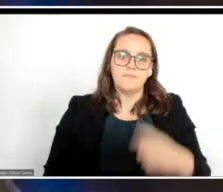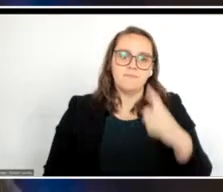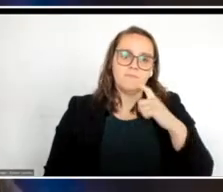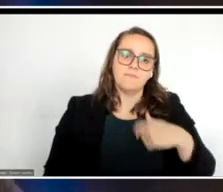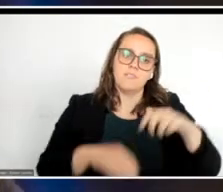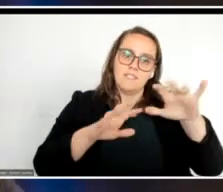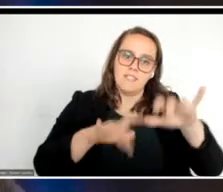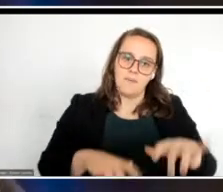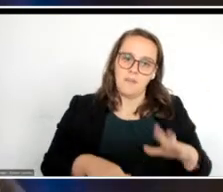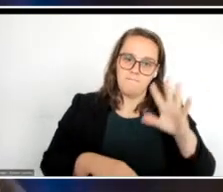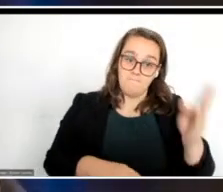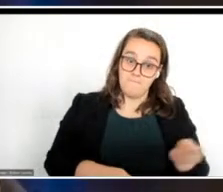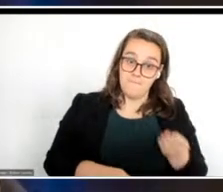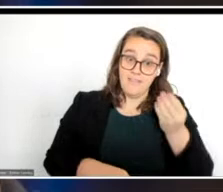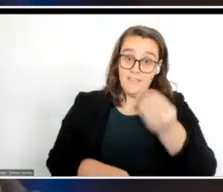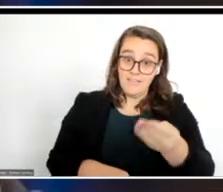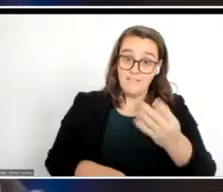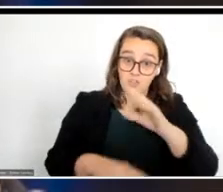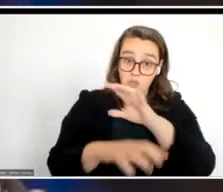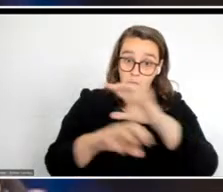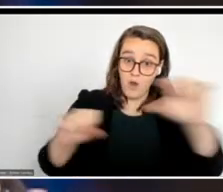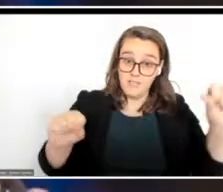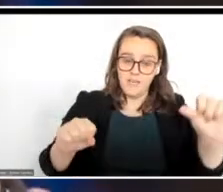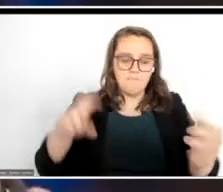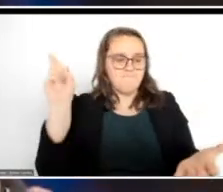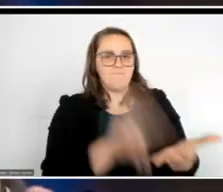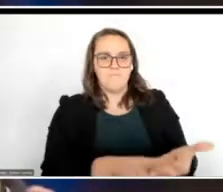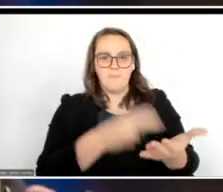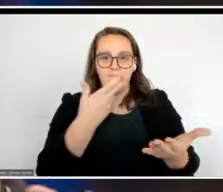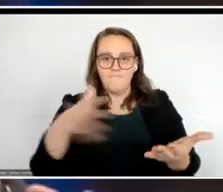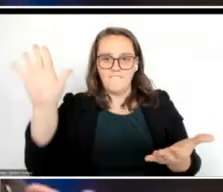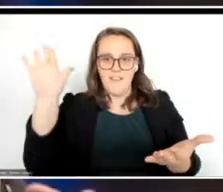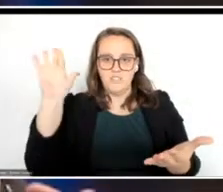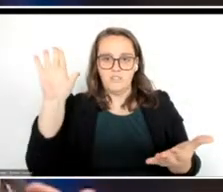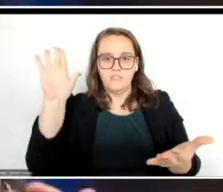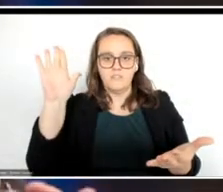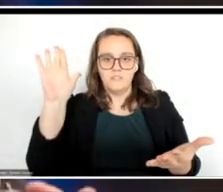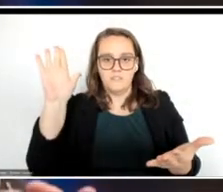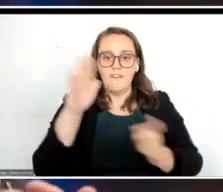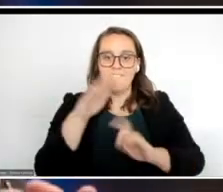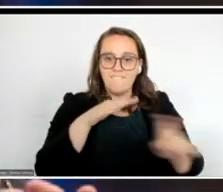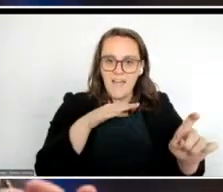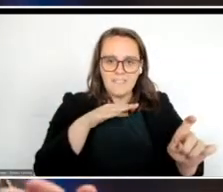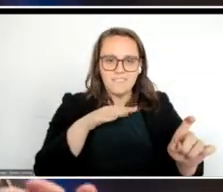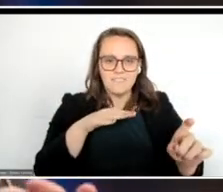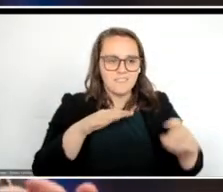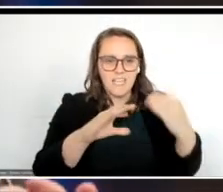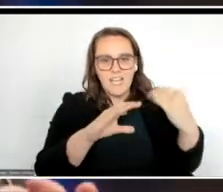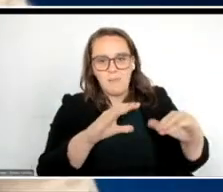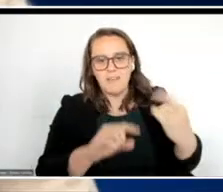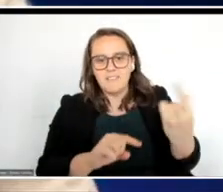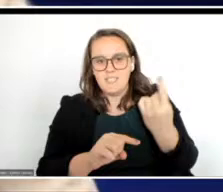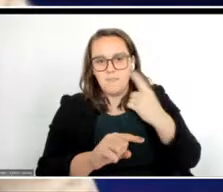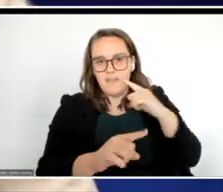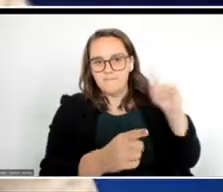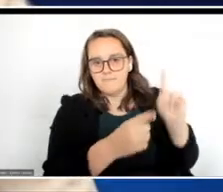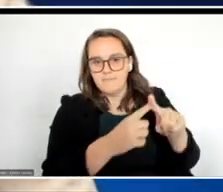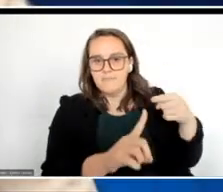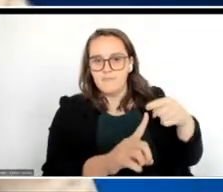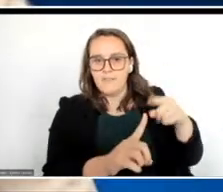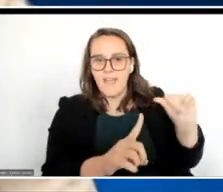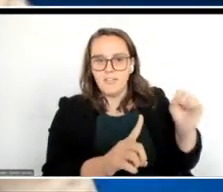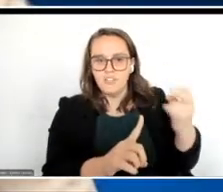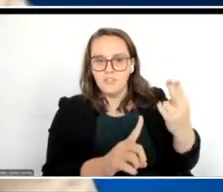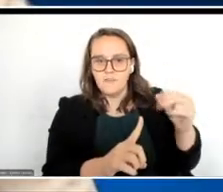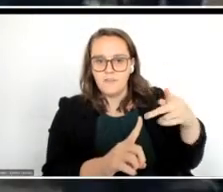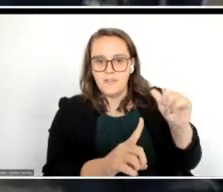president. President signs it, and boom, it's over, faxed over, or emailed, scanned over to Castro, delivers it to me. Was it by auto